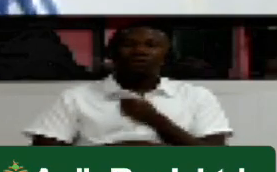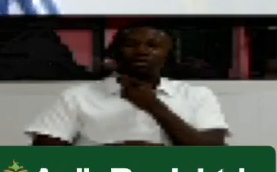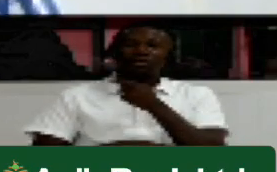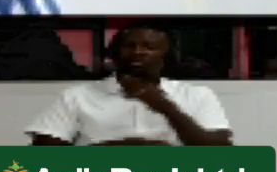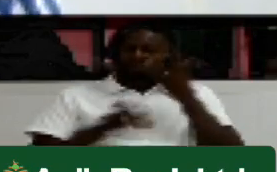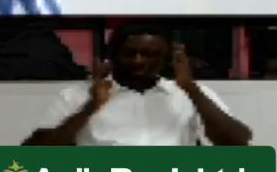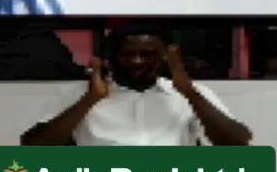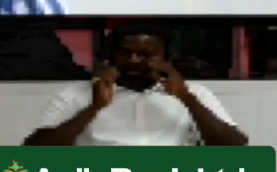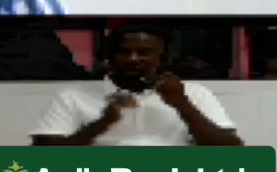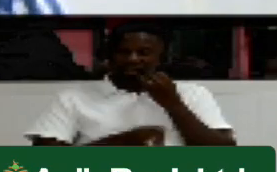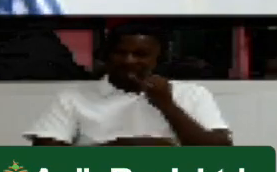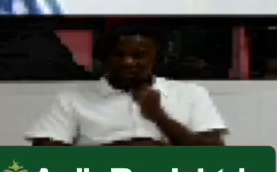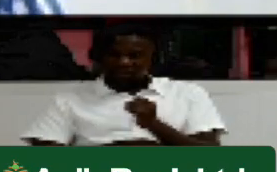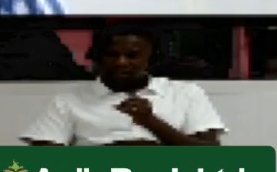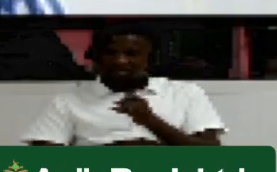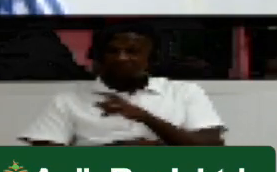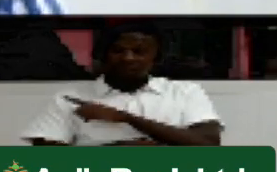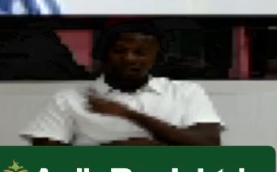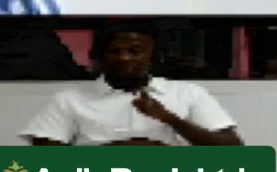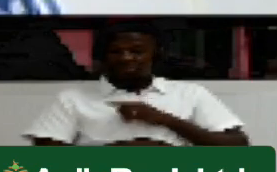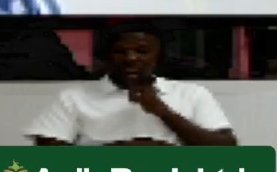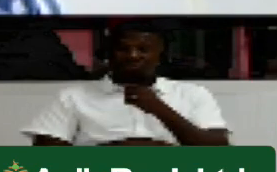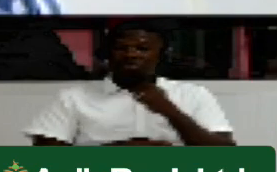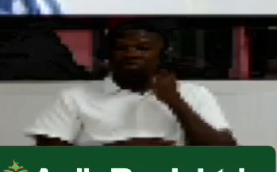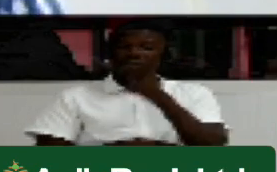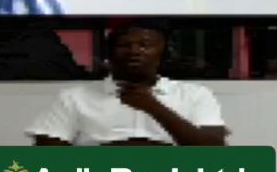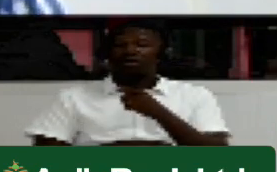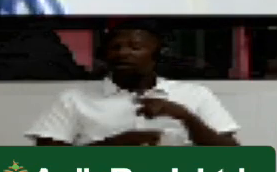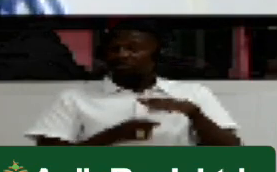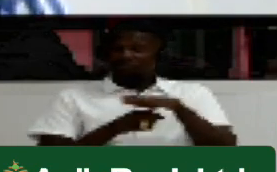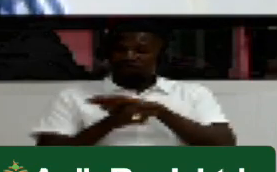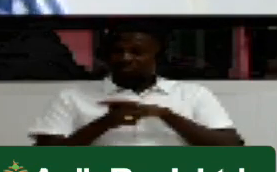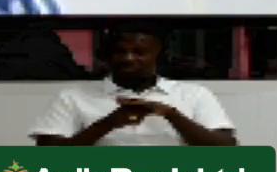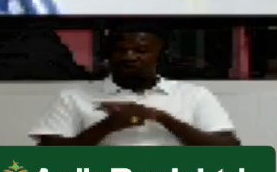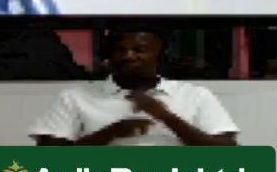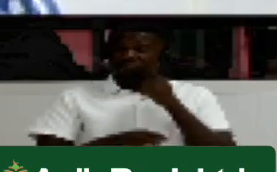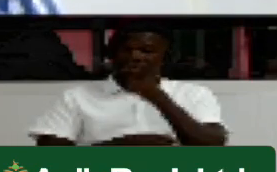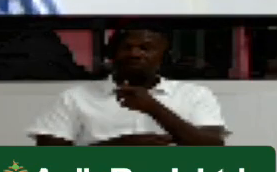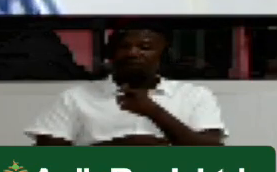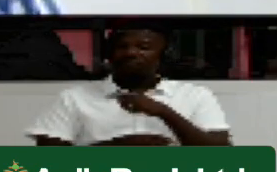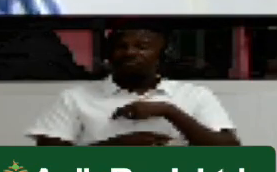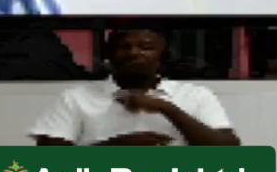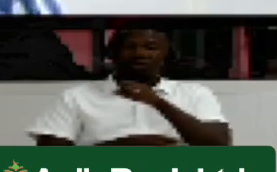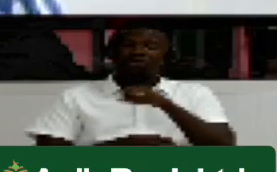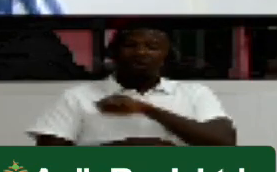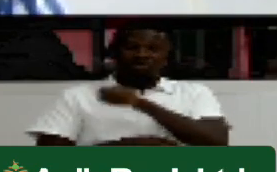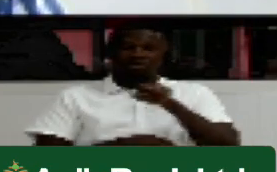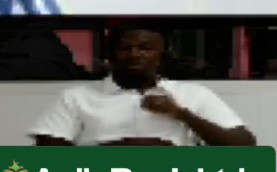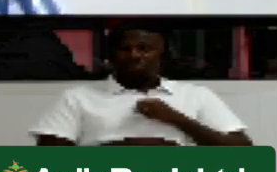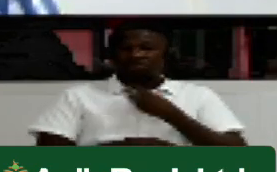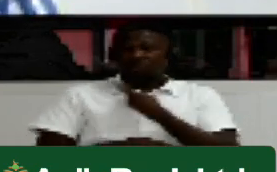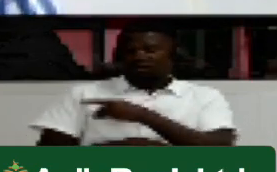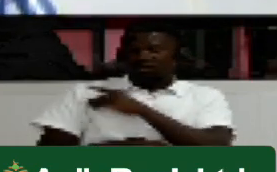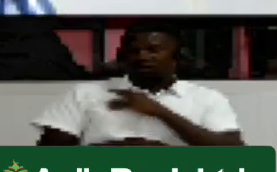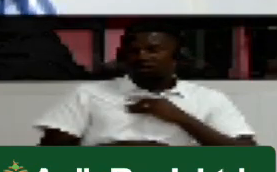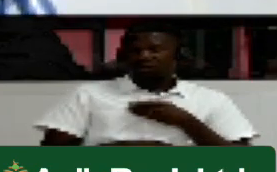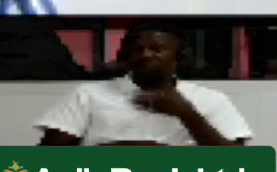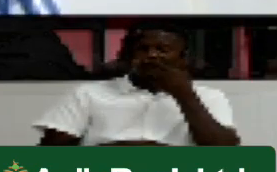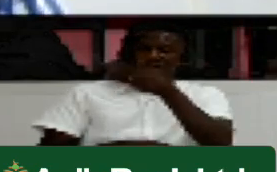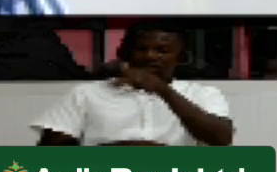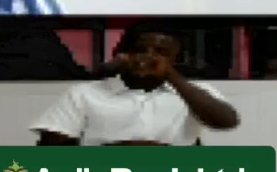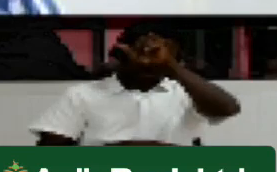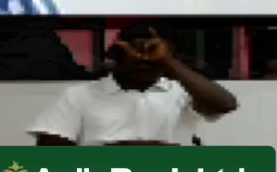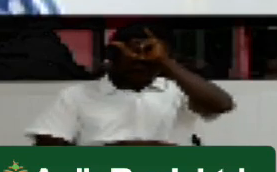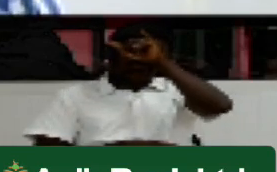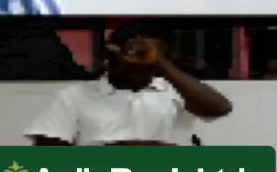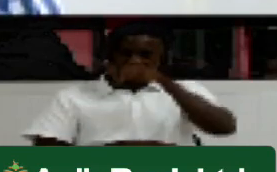the problem is they did not pay full payment for our treatments in Egypt.